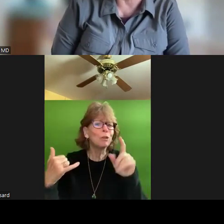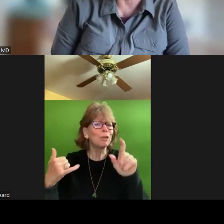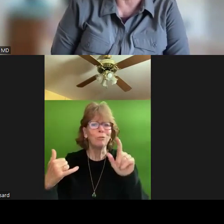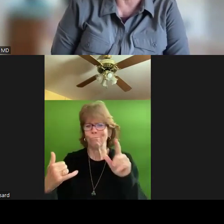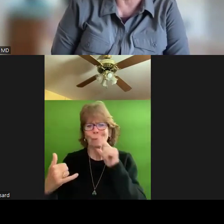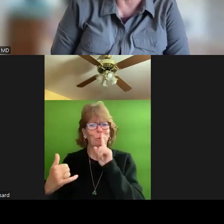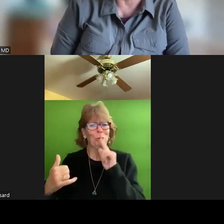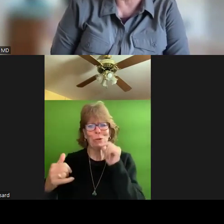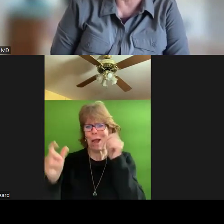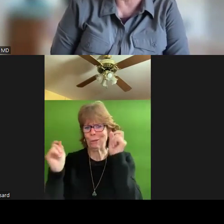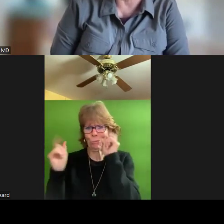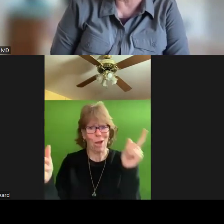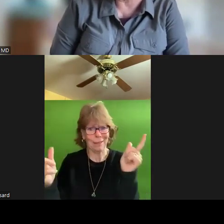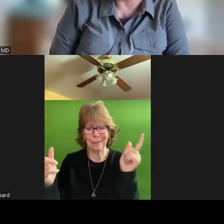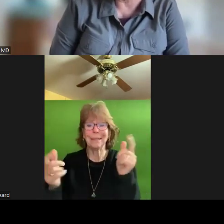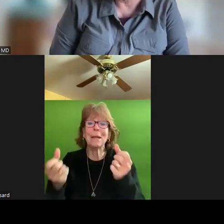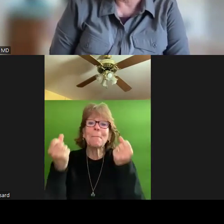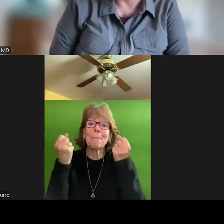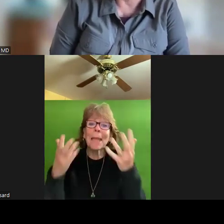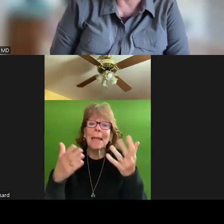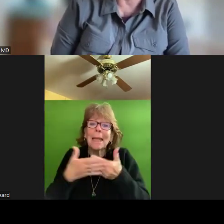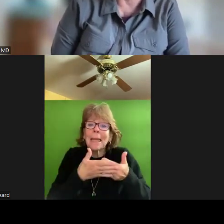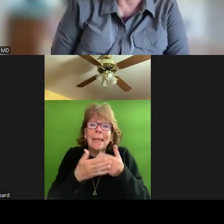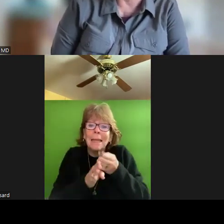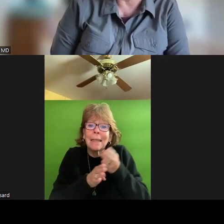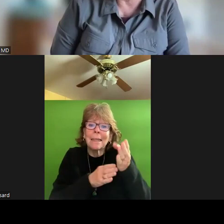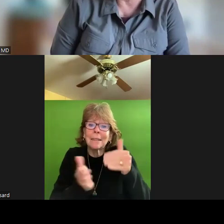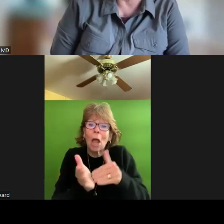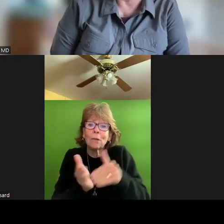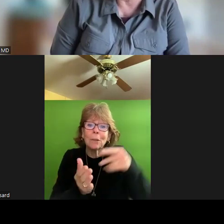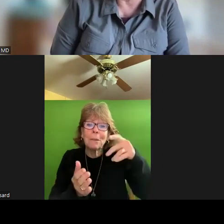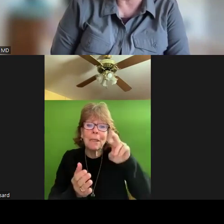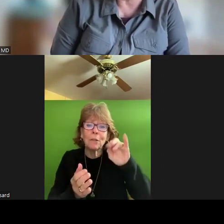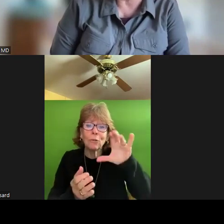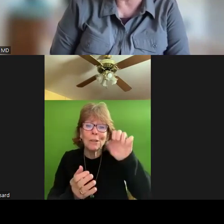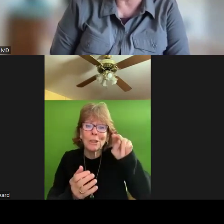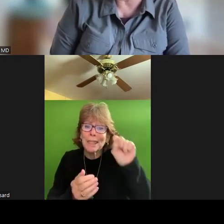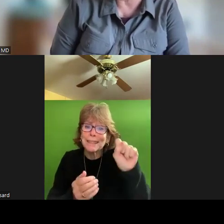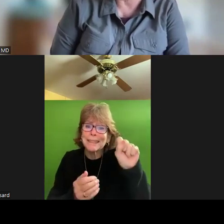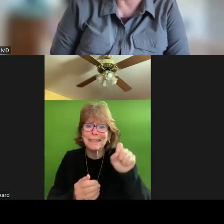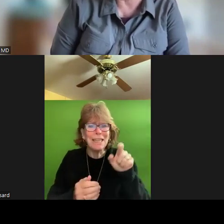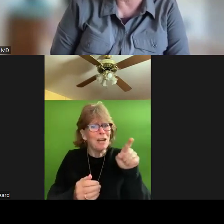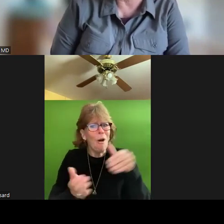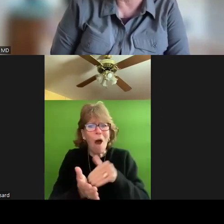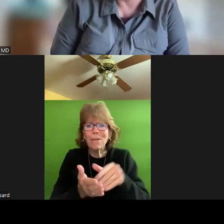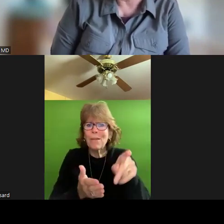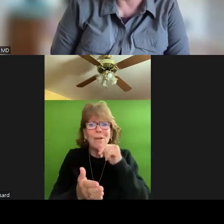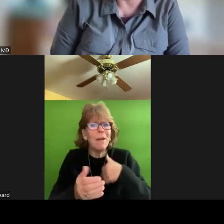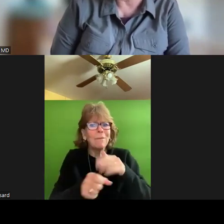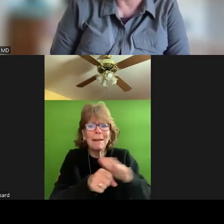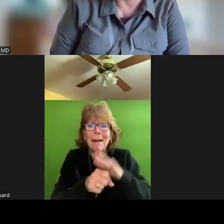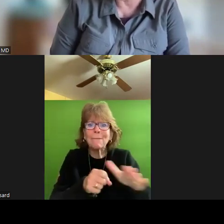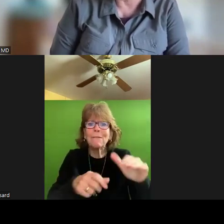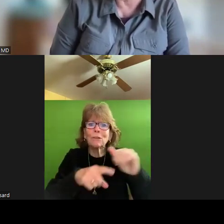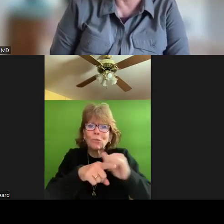pediatricians have not been provided adequate information in medical school and in our training